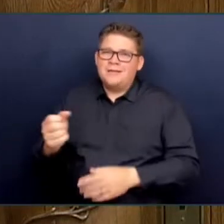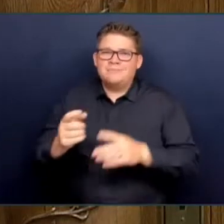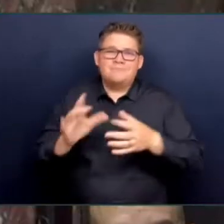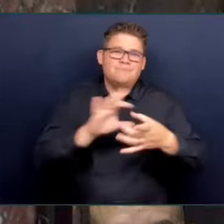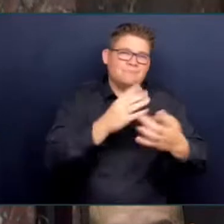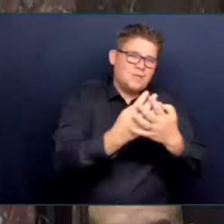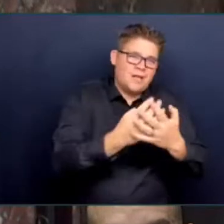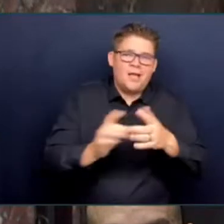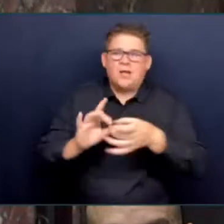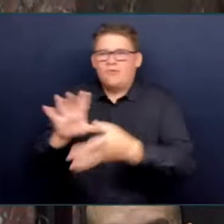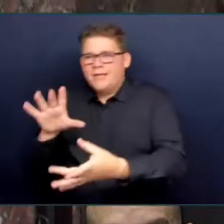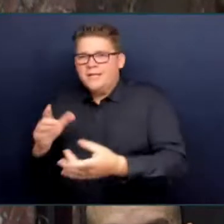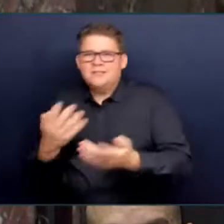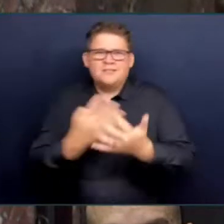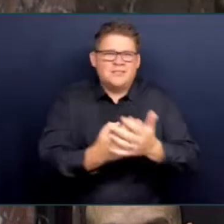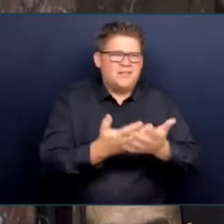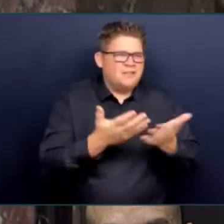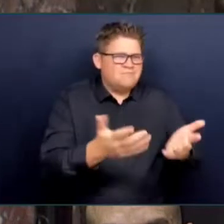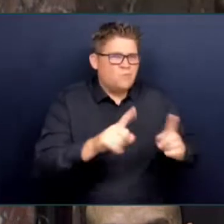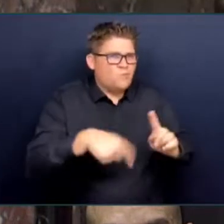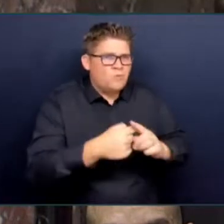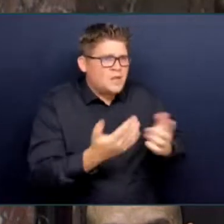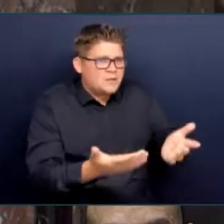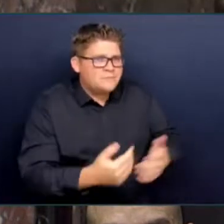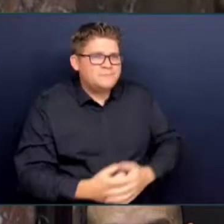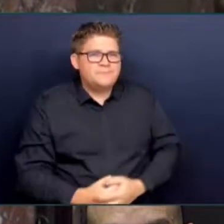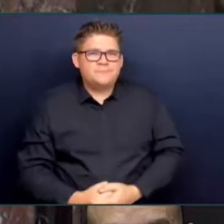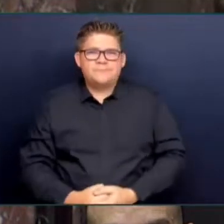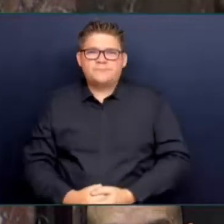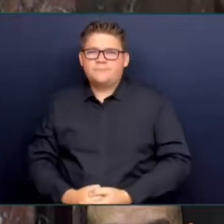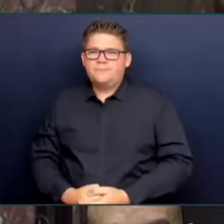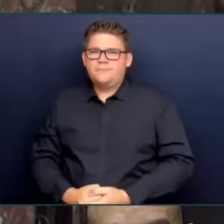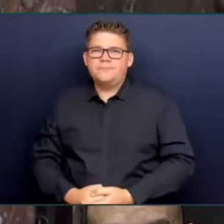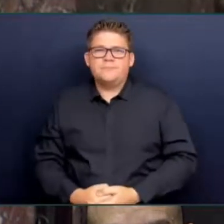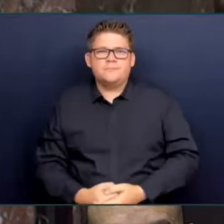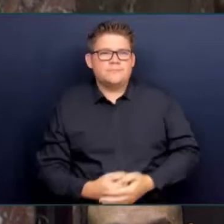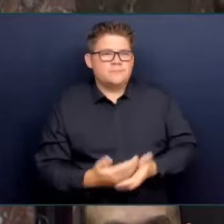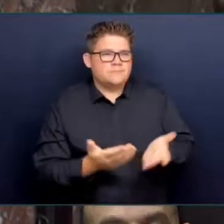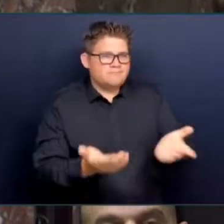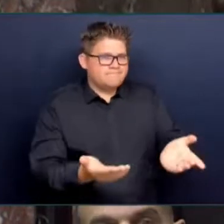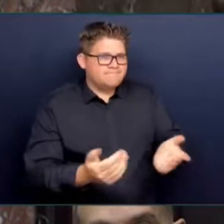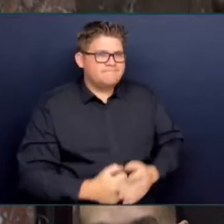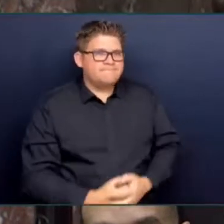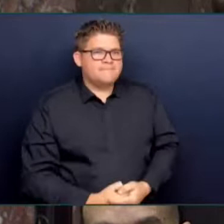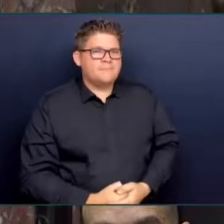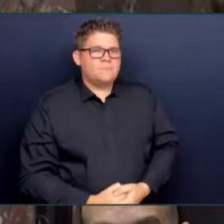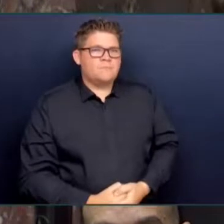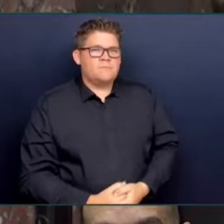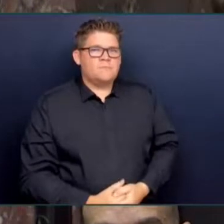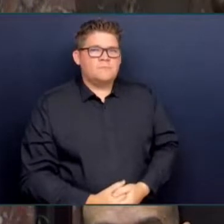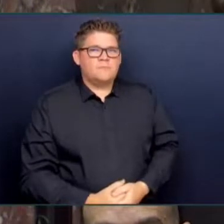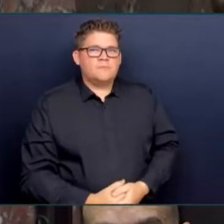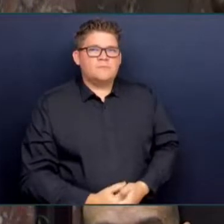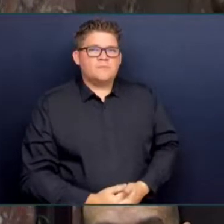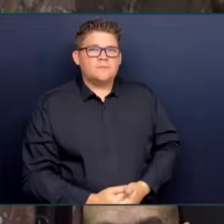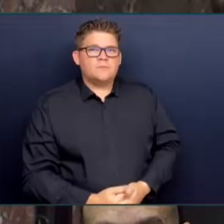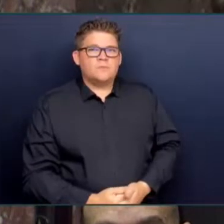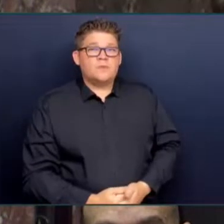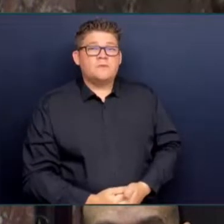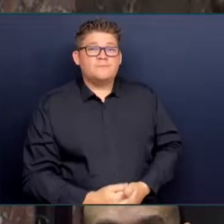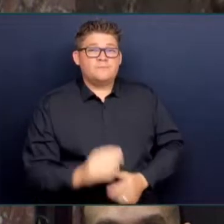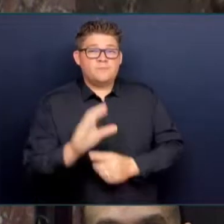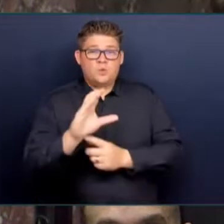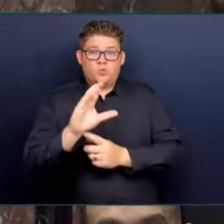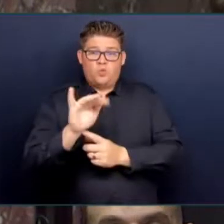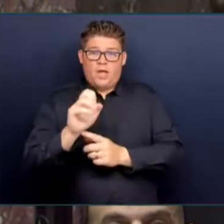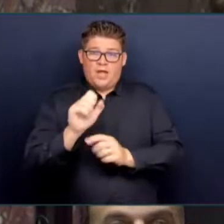Speaker. There must be consequences for criminal acts. We do not know, however, in the circumstances of the case to